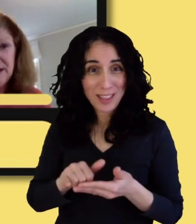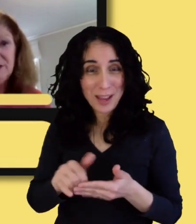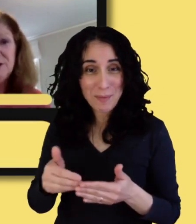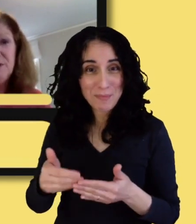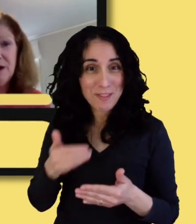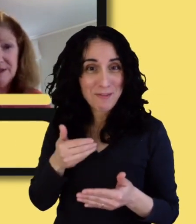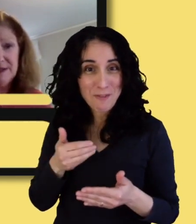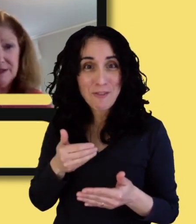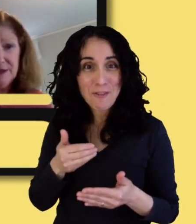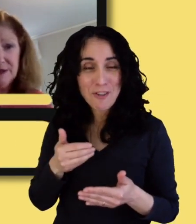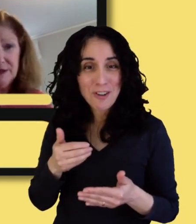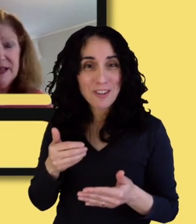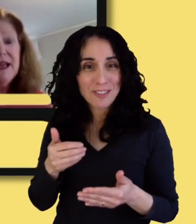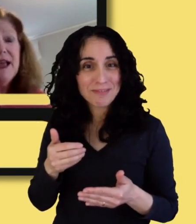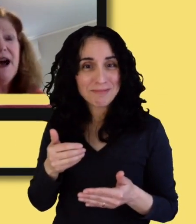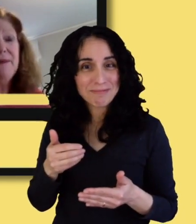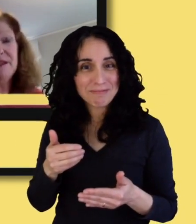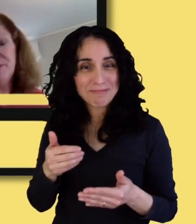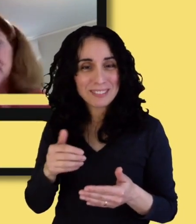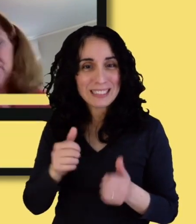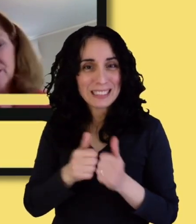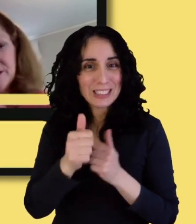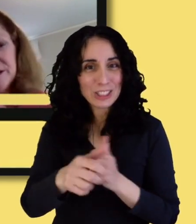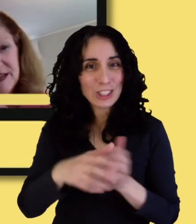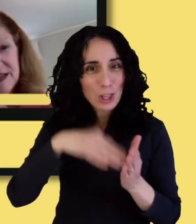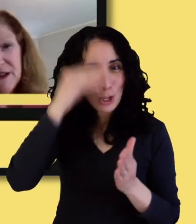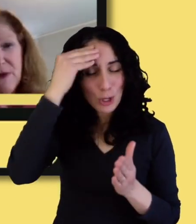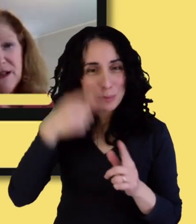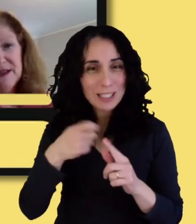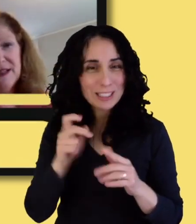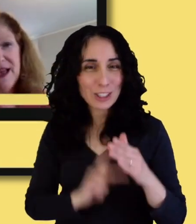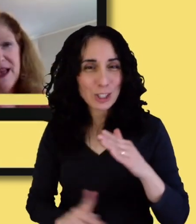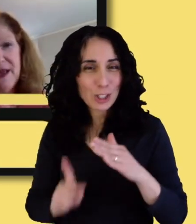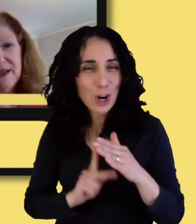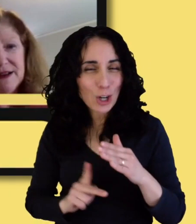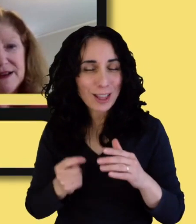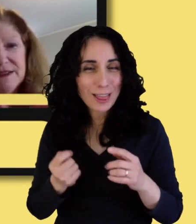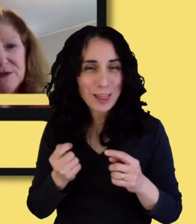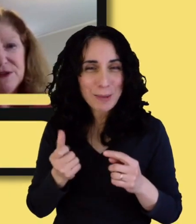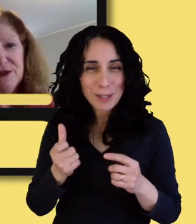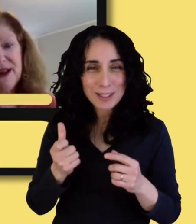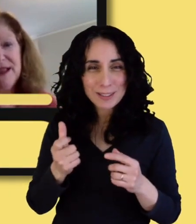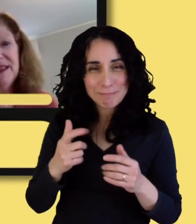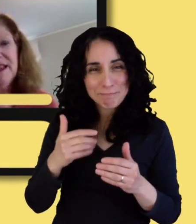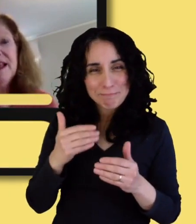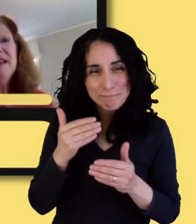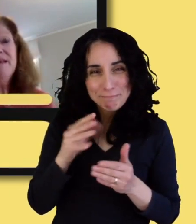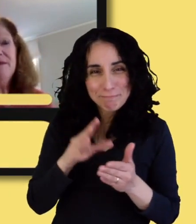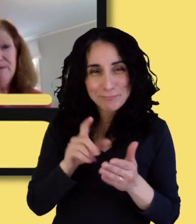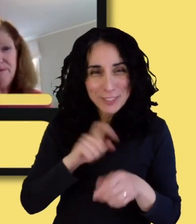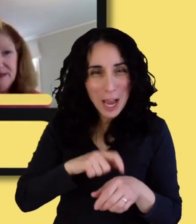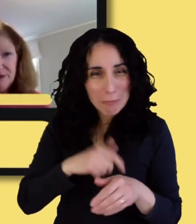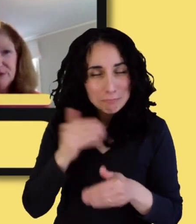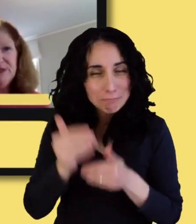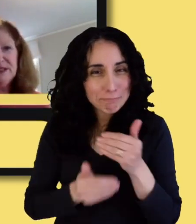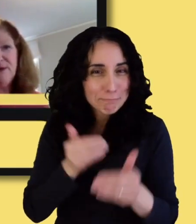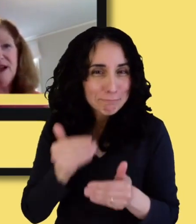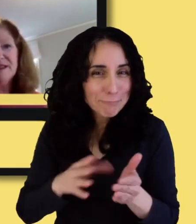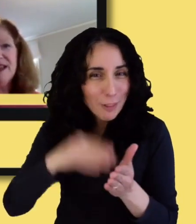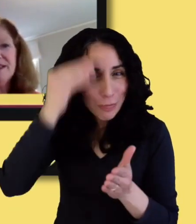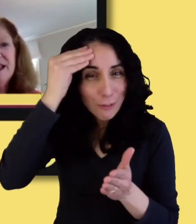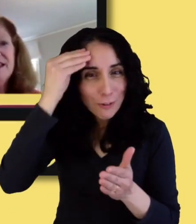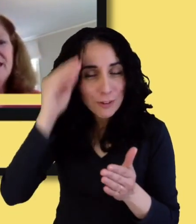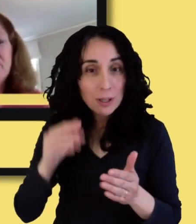as we went into our distance learning, because for kindergartners, it takes a little while to get them as accustomed to it. But I think through